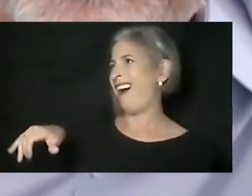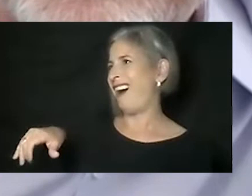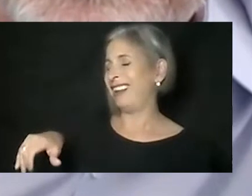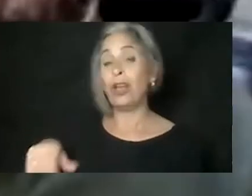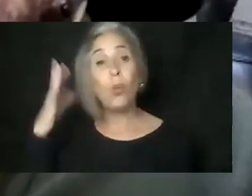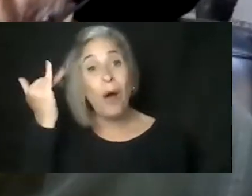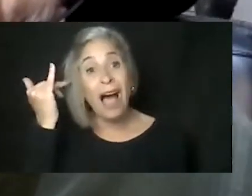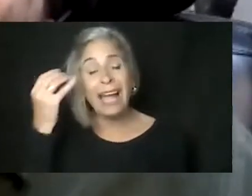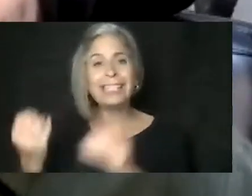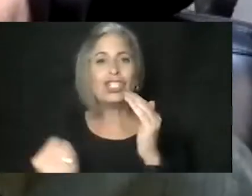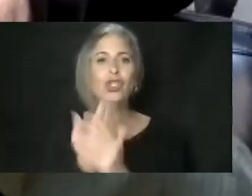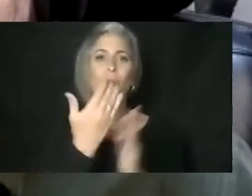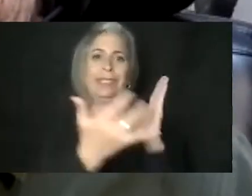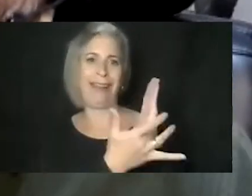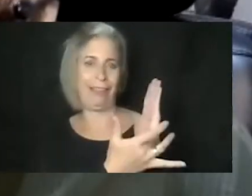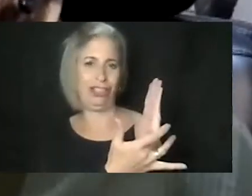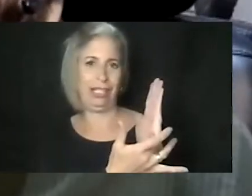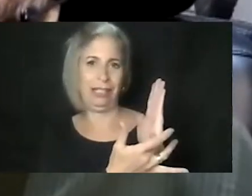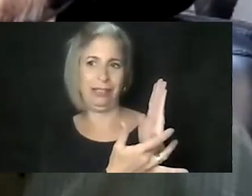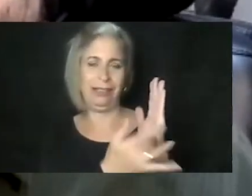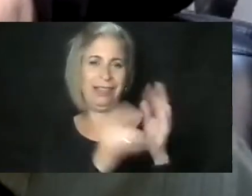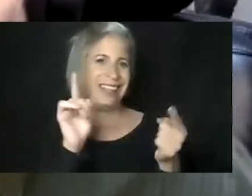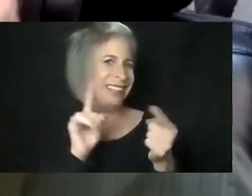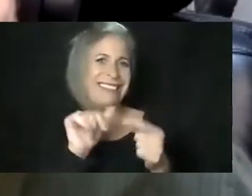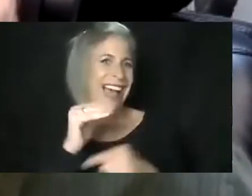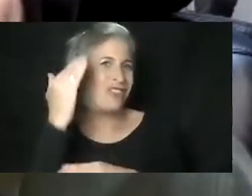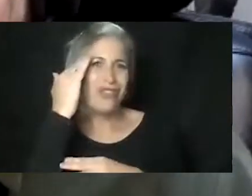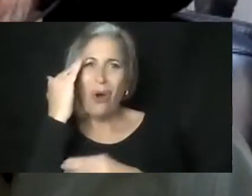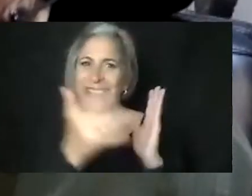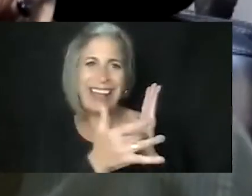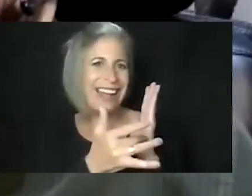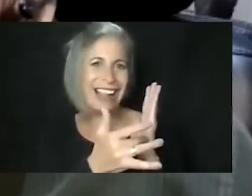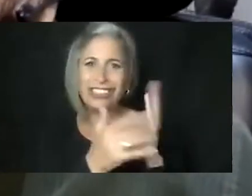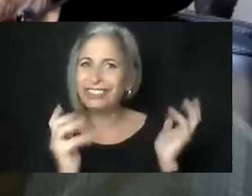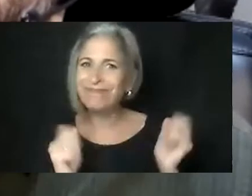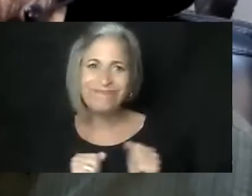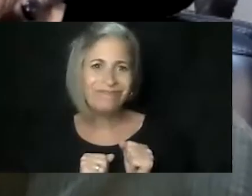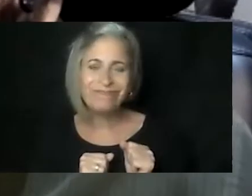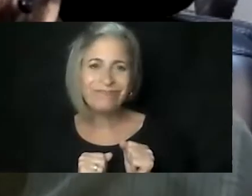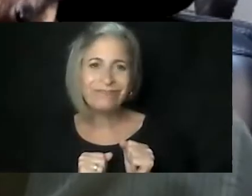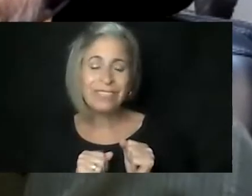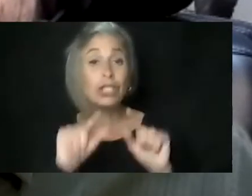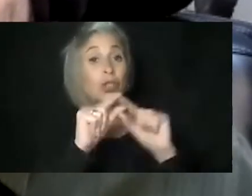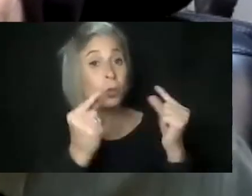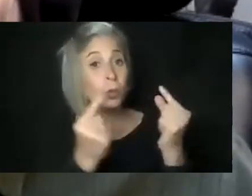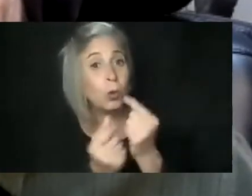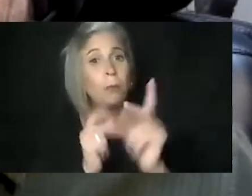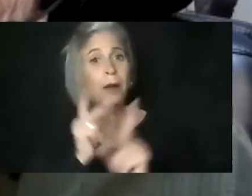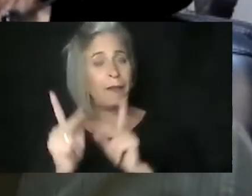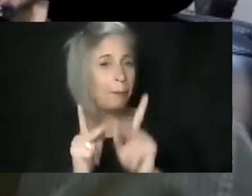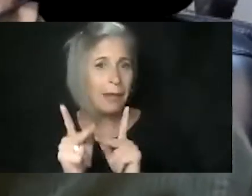newer technology. It's a less well-known technology. It's a group of folks